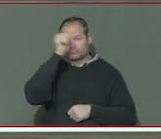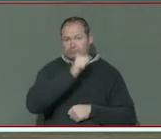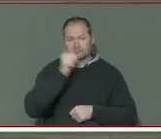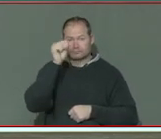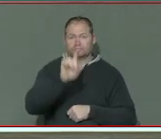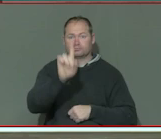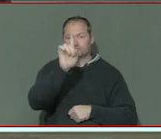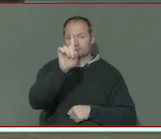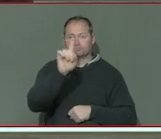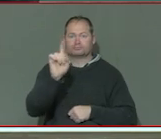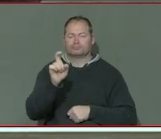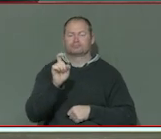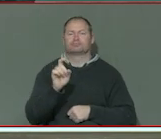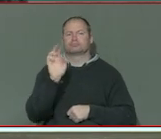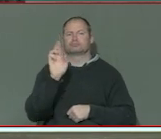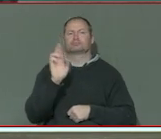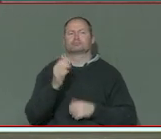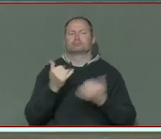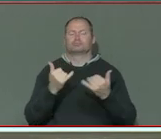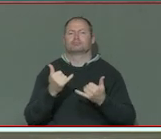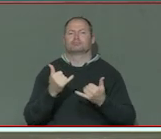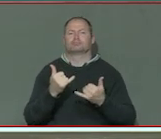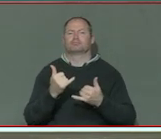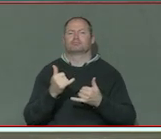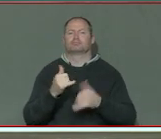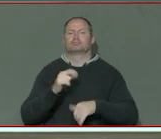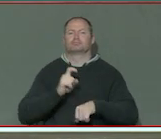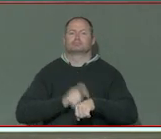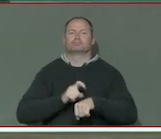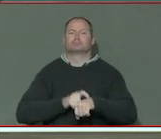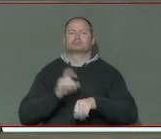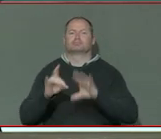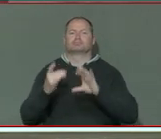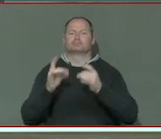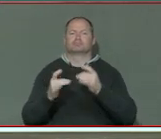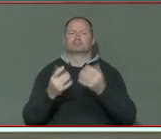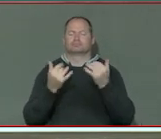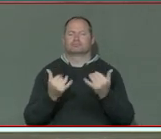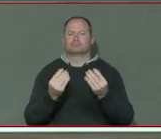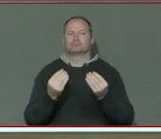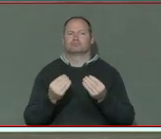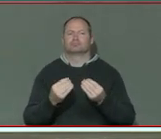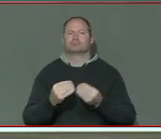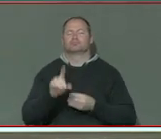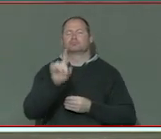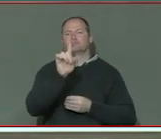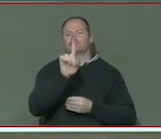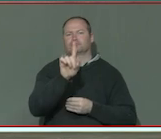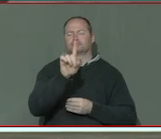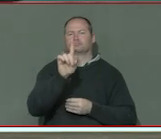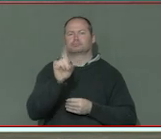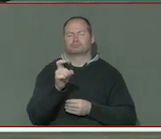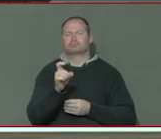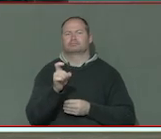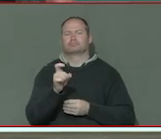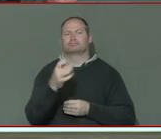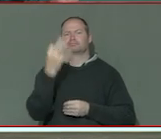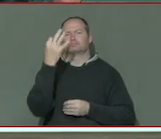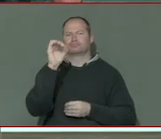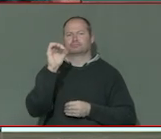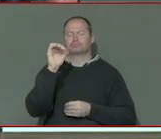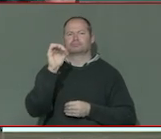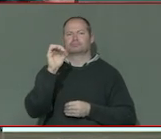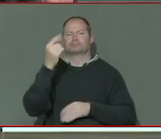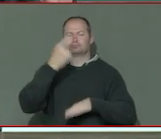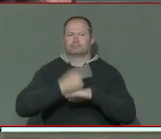his age analysis, the current figure will be 1,000 rand, 30 days will be 1,000 rand, and 60 days